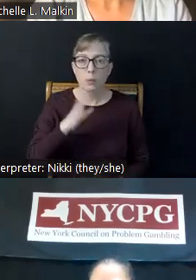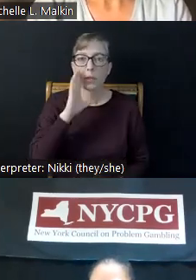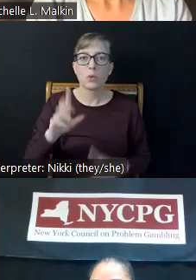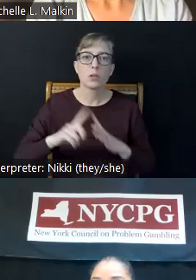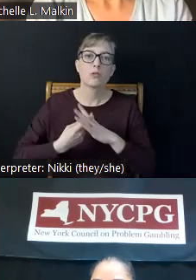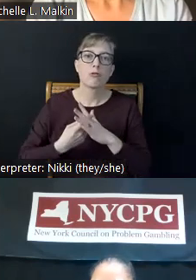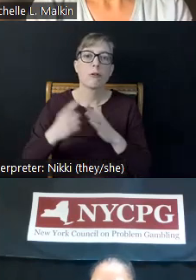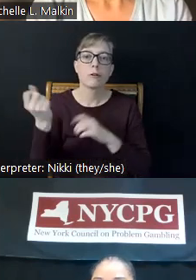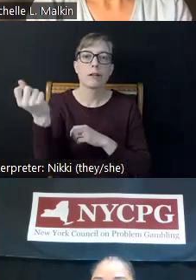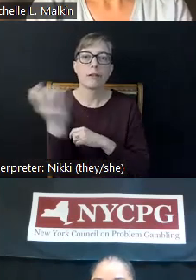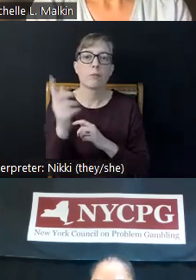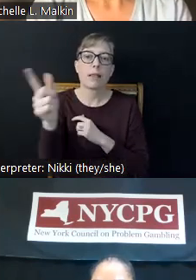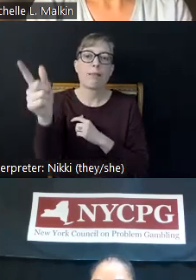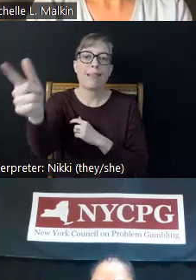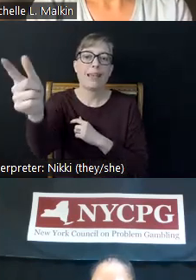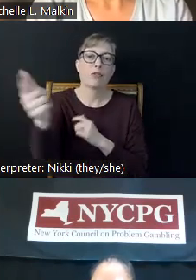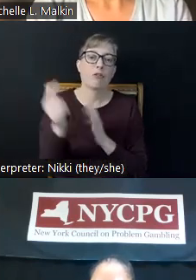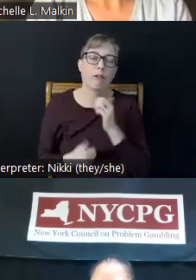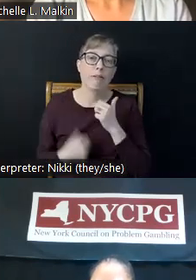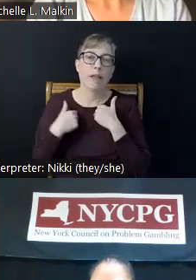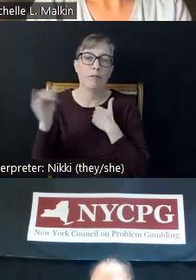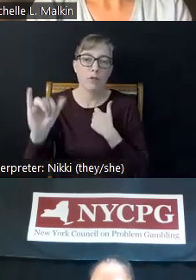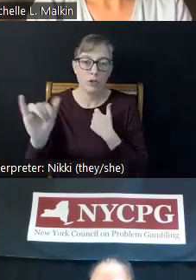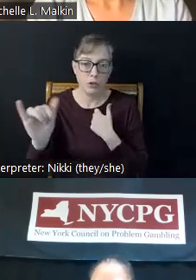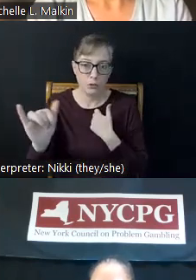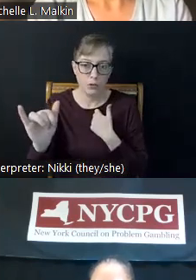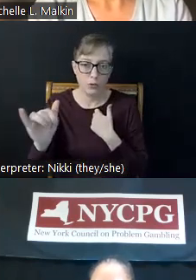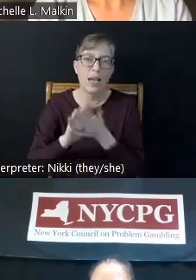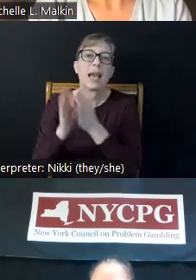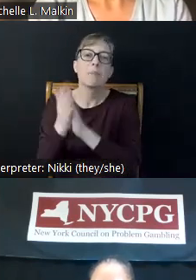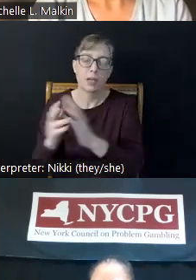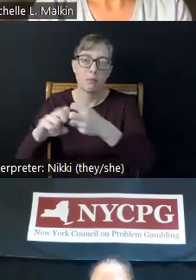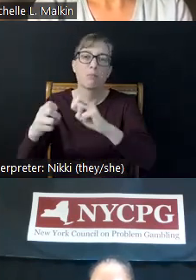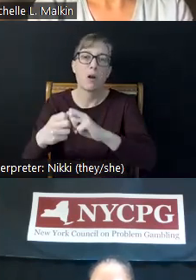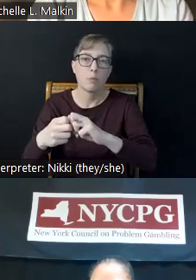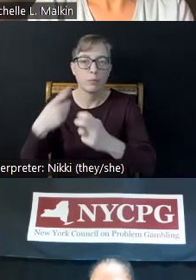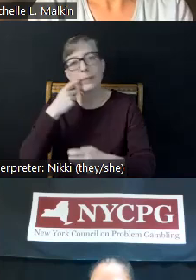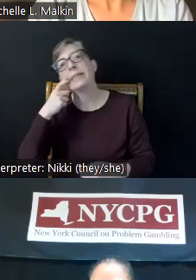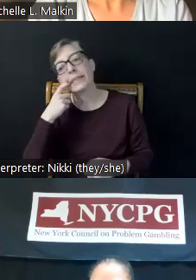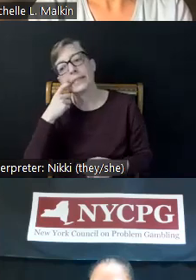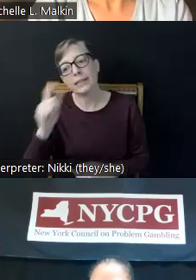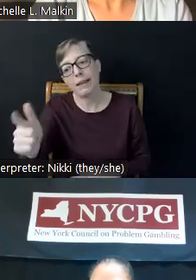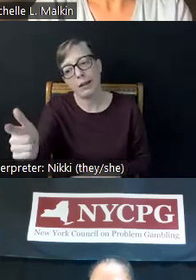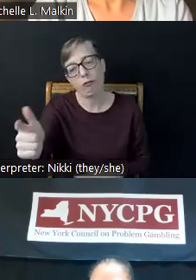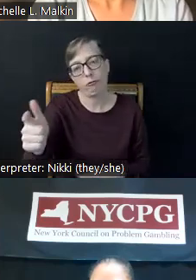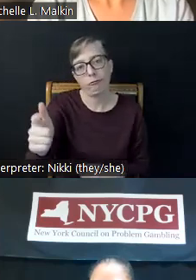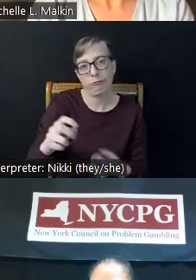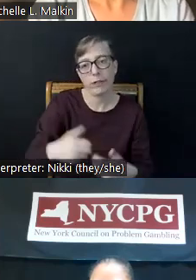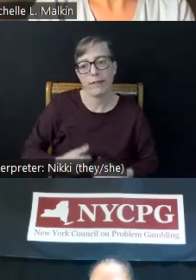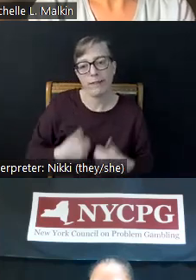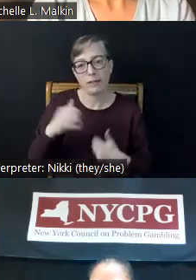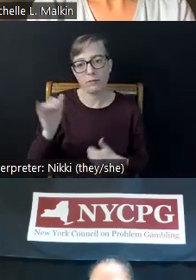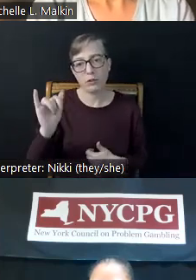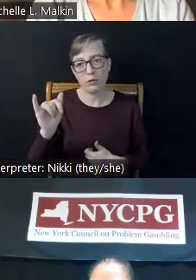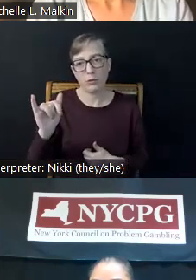life and therefore become problem gamblers later in life, where they might have faced those kinds of consequences in their life